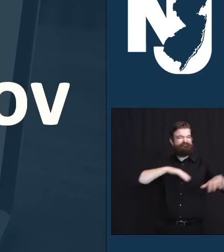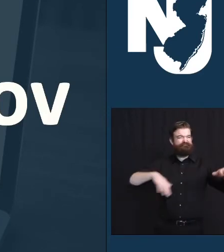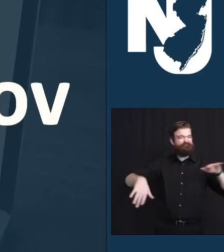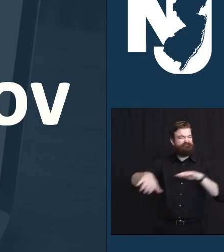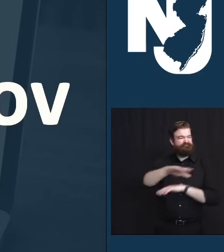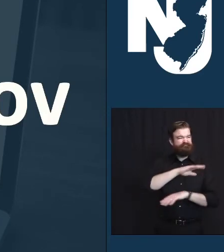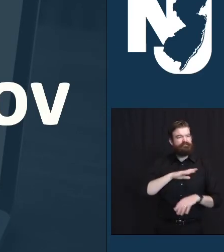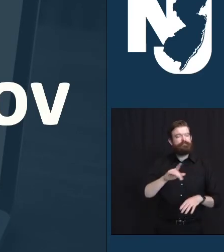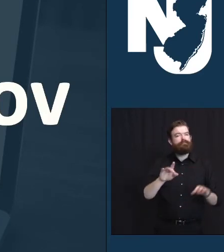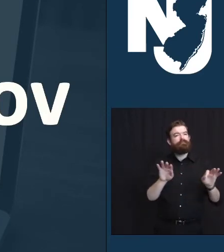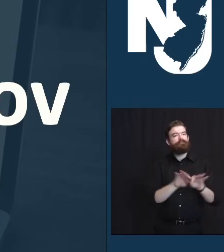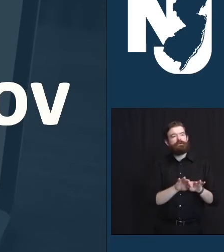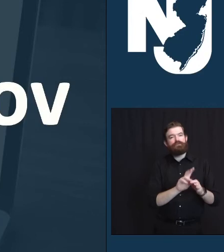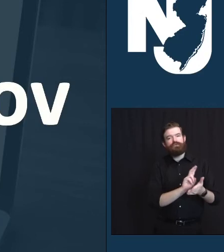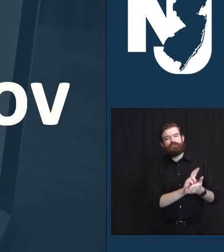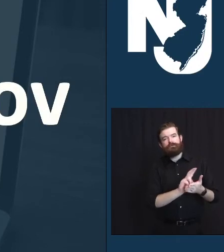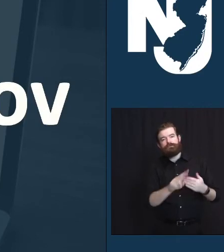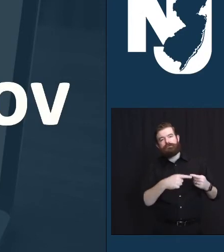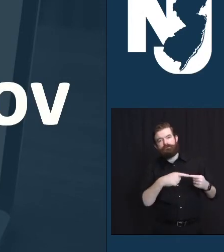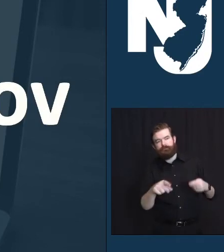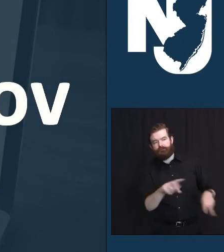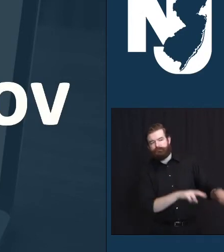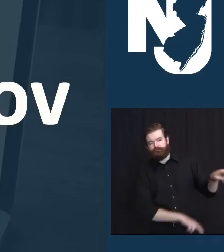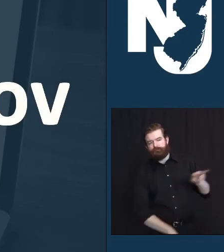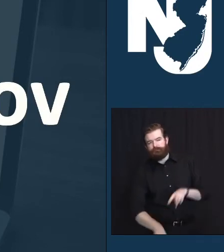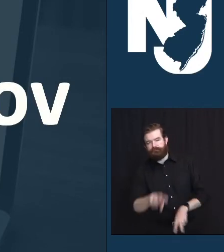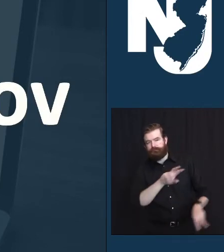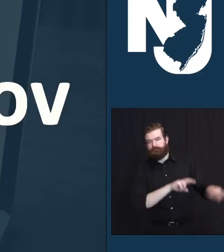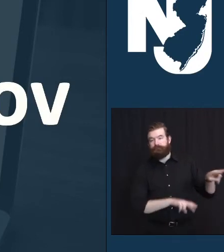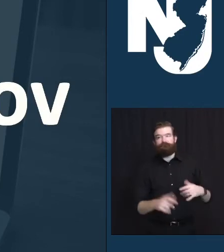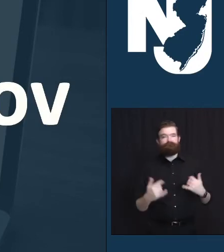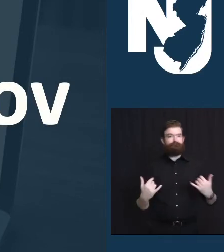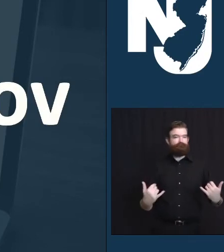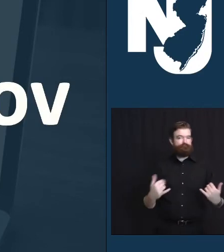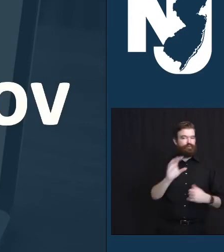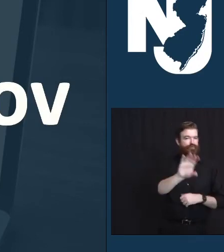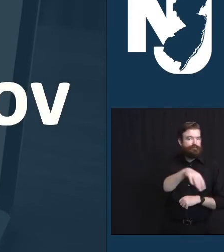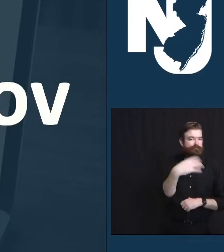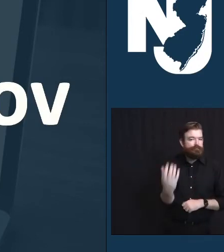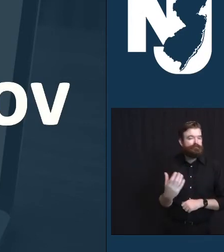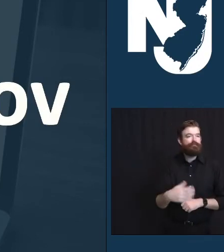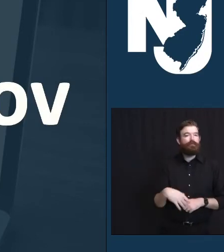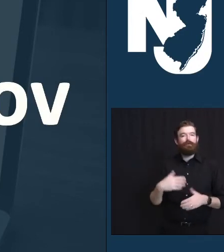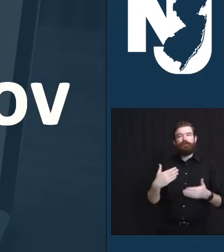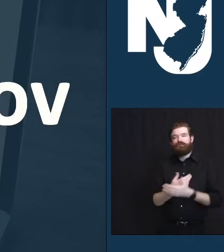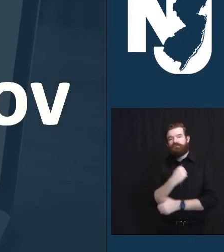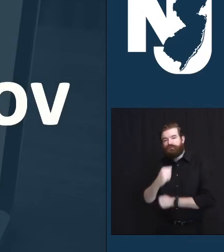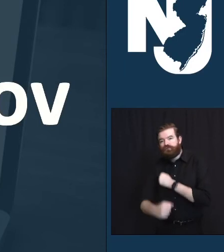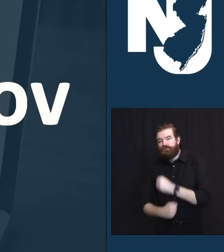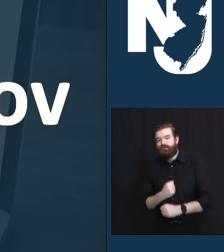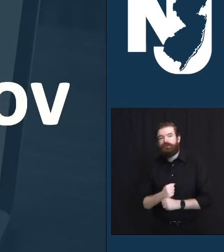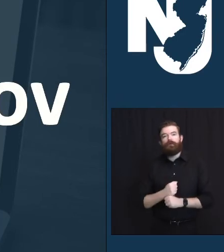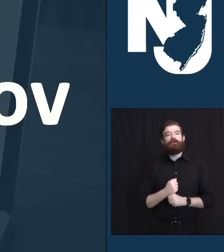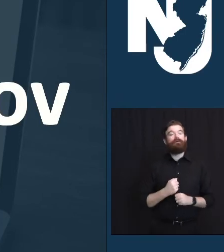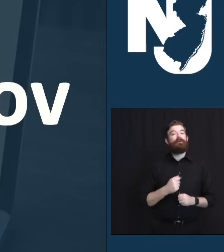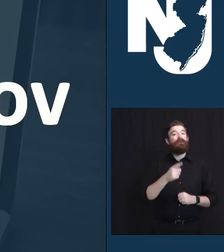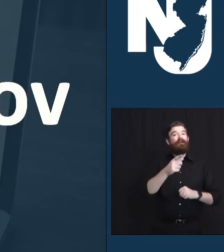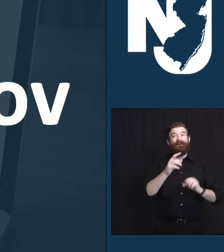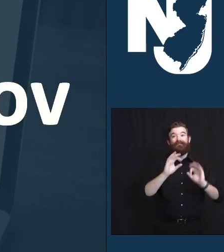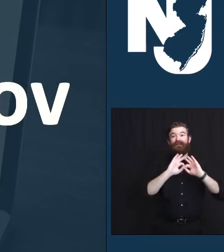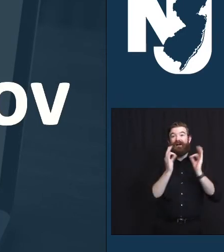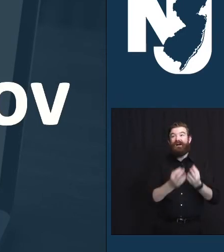is not the year for Christmas as usual or New Year's Eve as usual. I was on with a labor leader earlier today, and I said, this